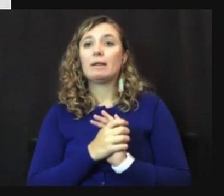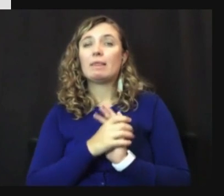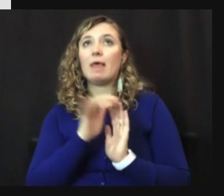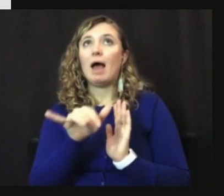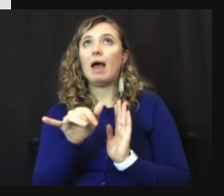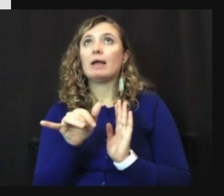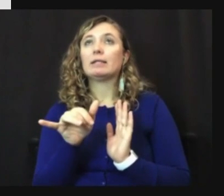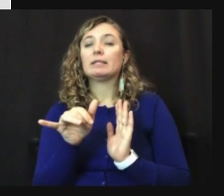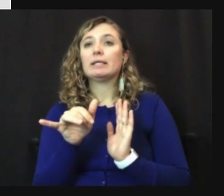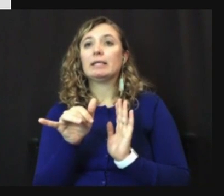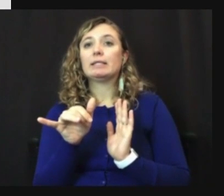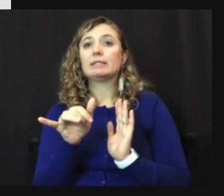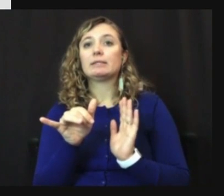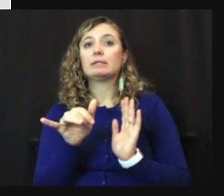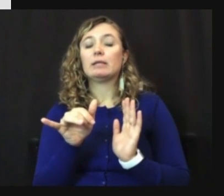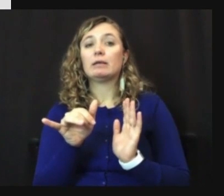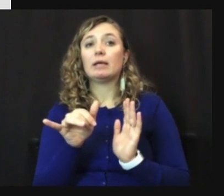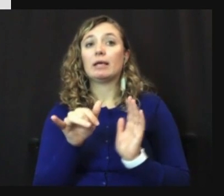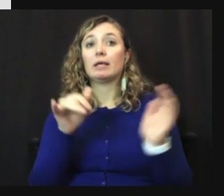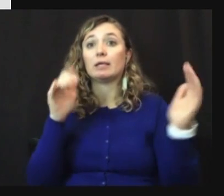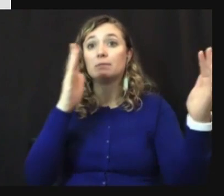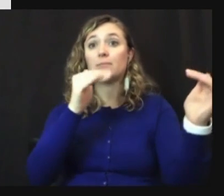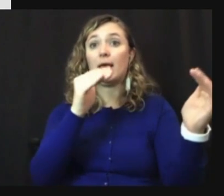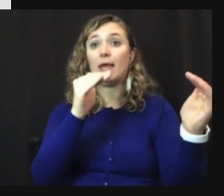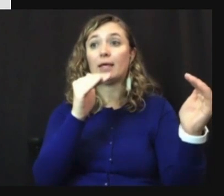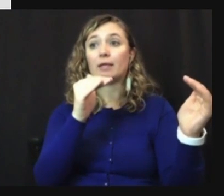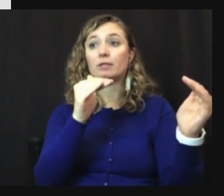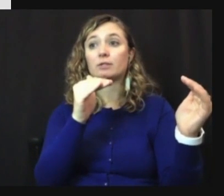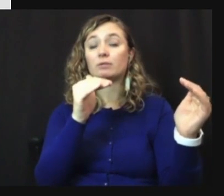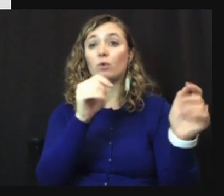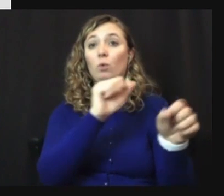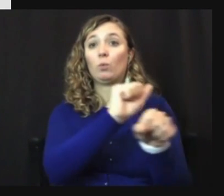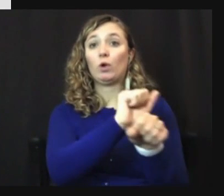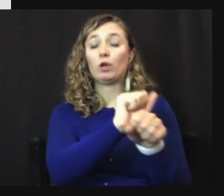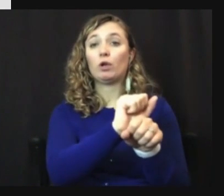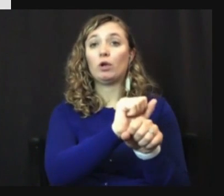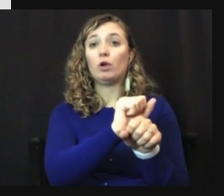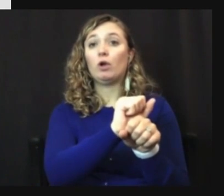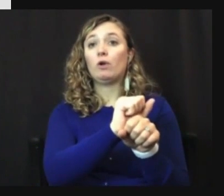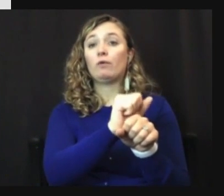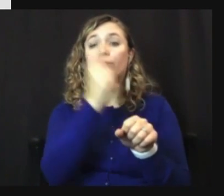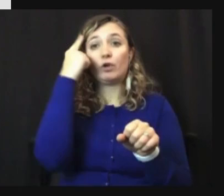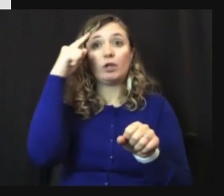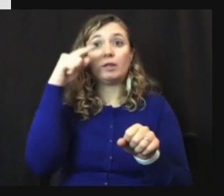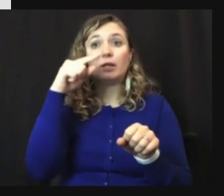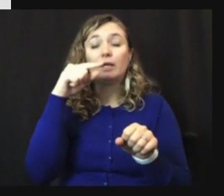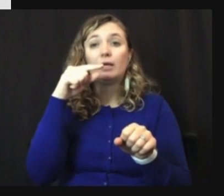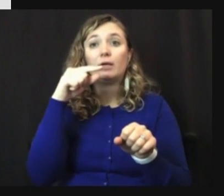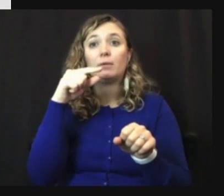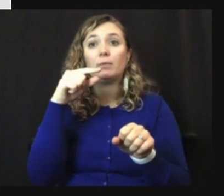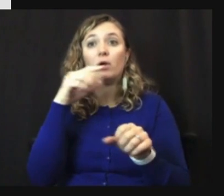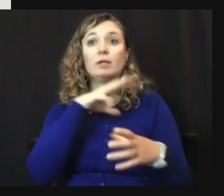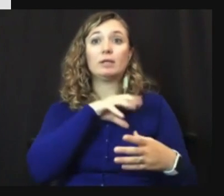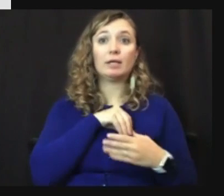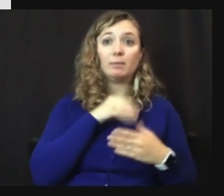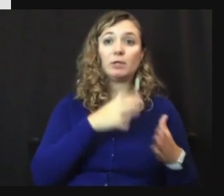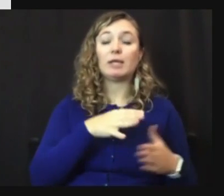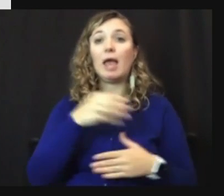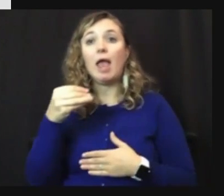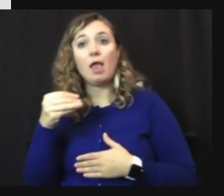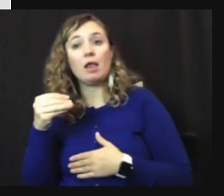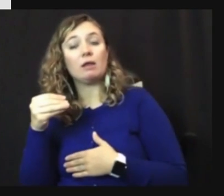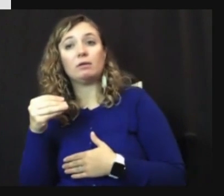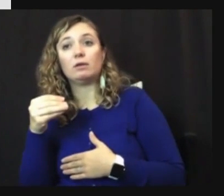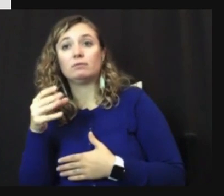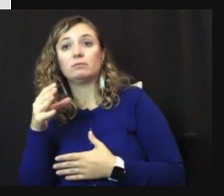equally expecting work on both sides of that equation. So the way that